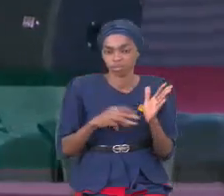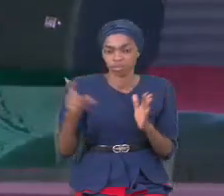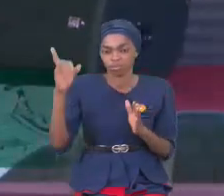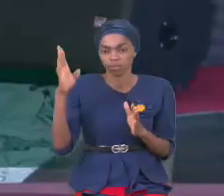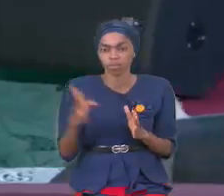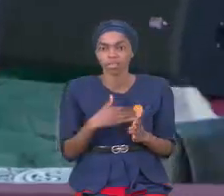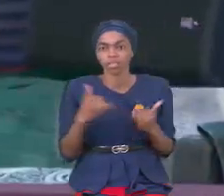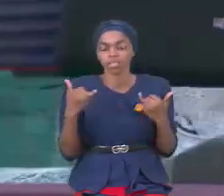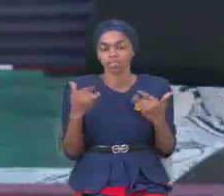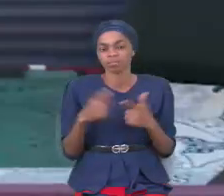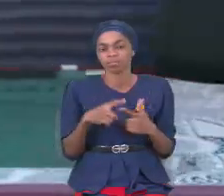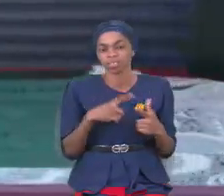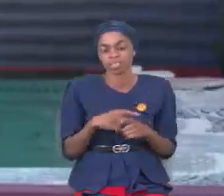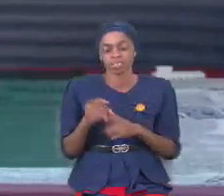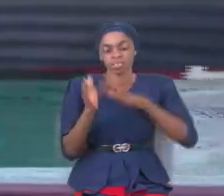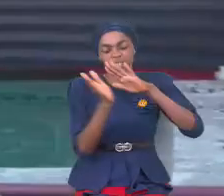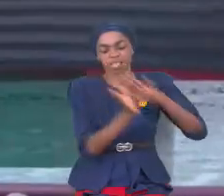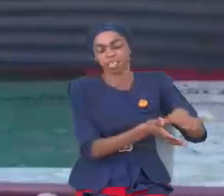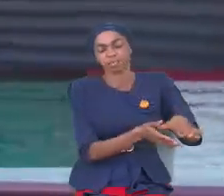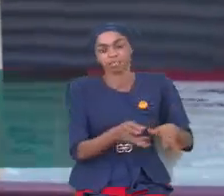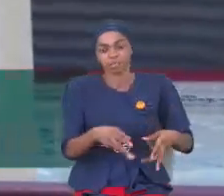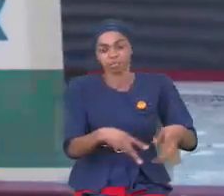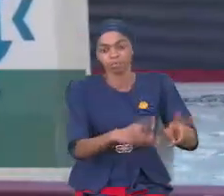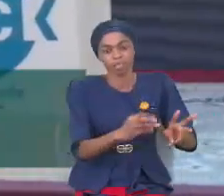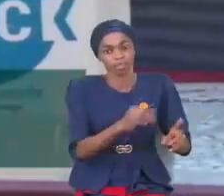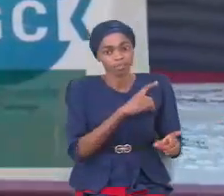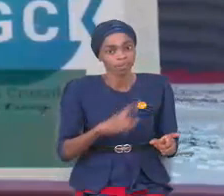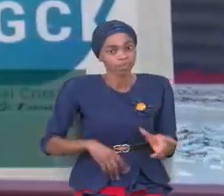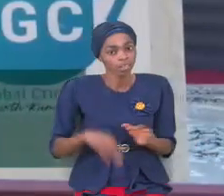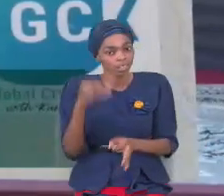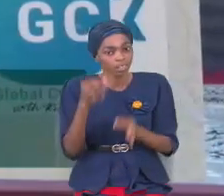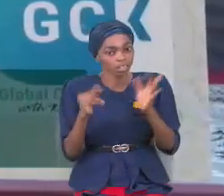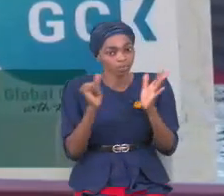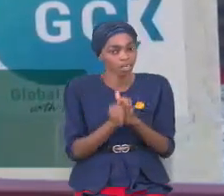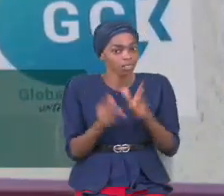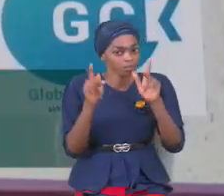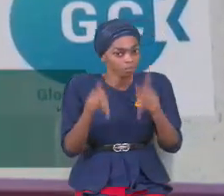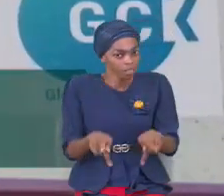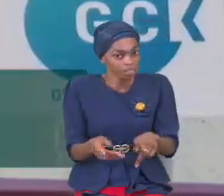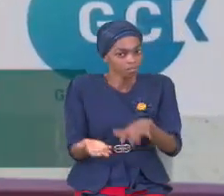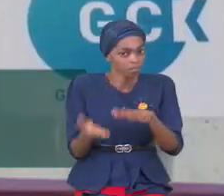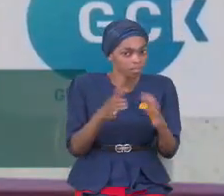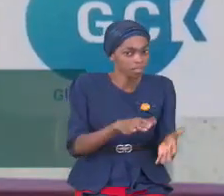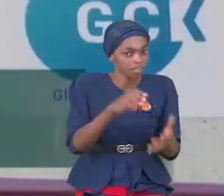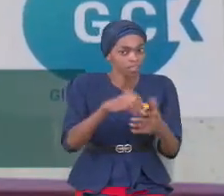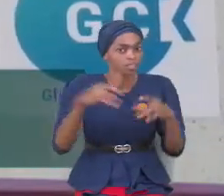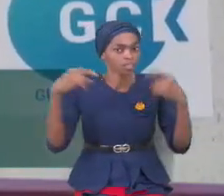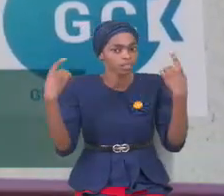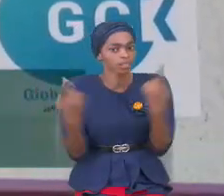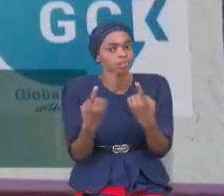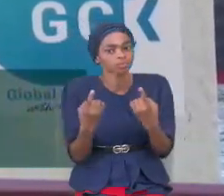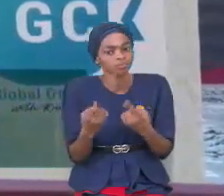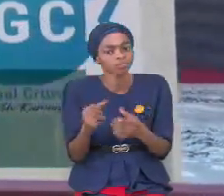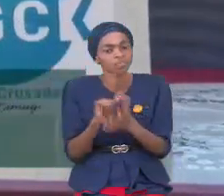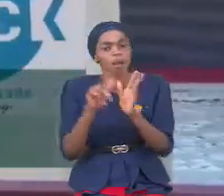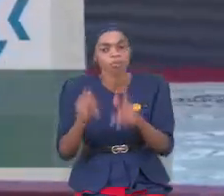Lord. If he dies in sin, he dies like a fool, not ready and not prepared